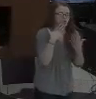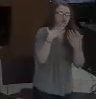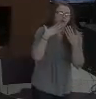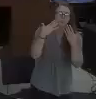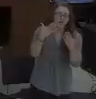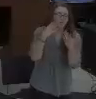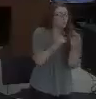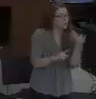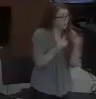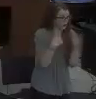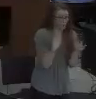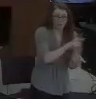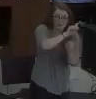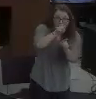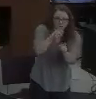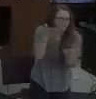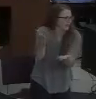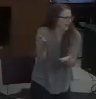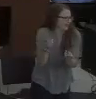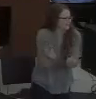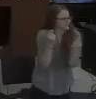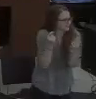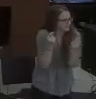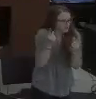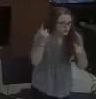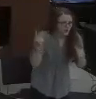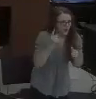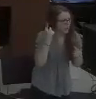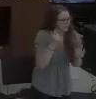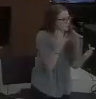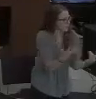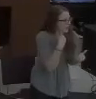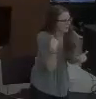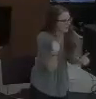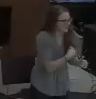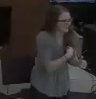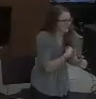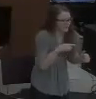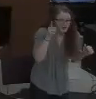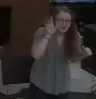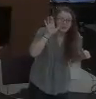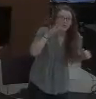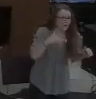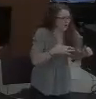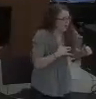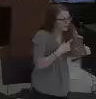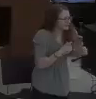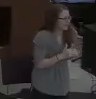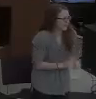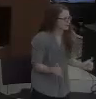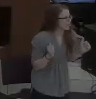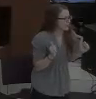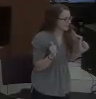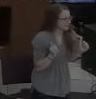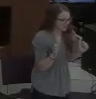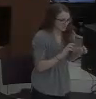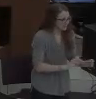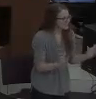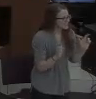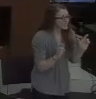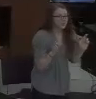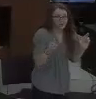We come, you are right there. You are always waiting for us. Your heart is always open. You know